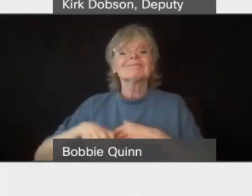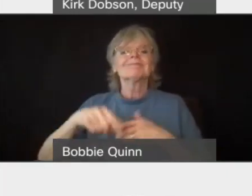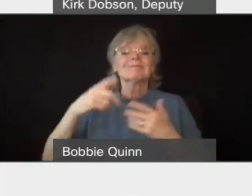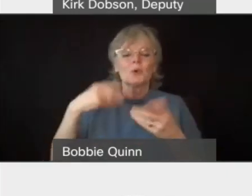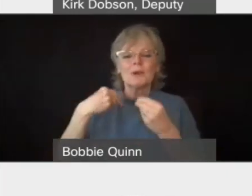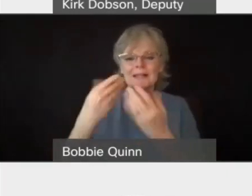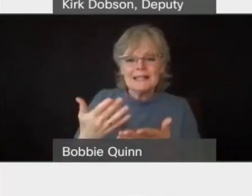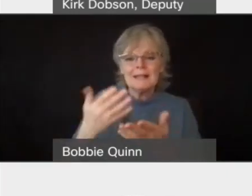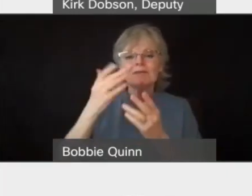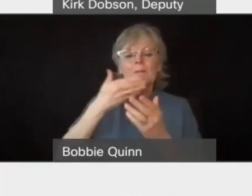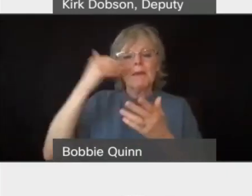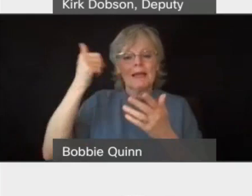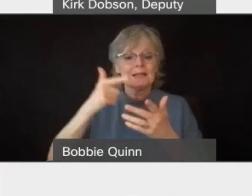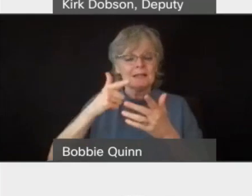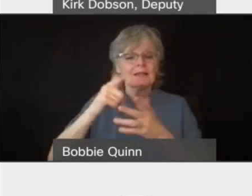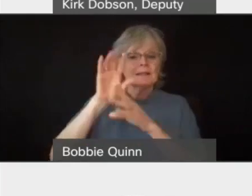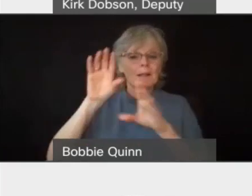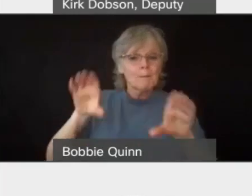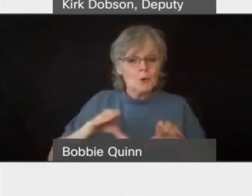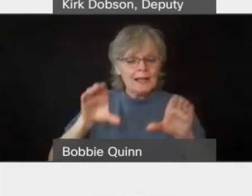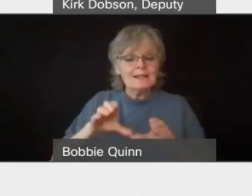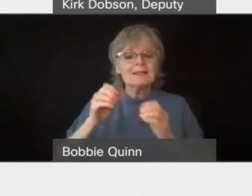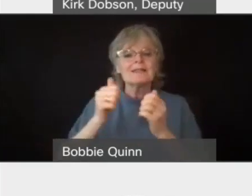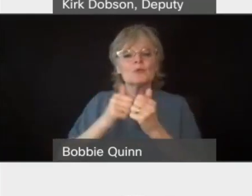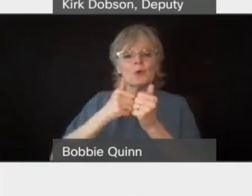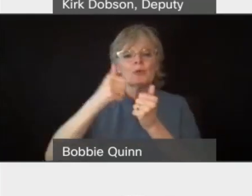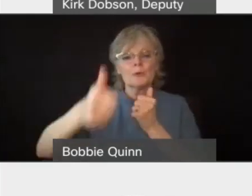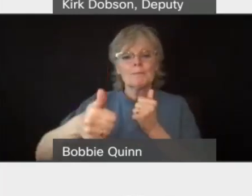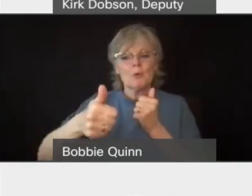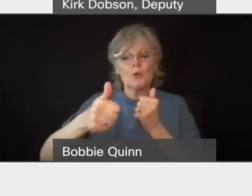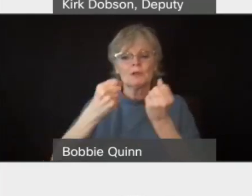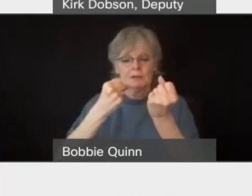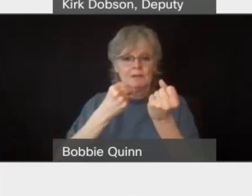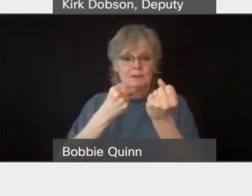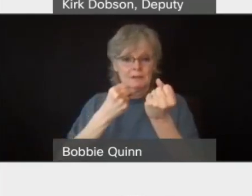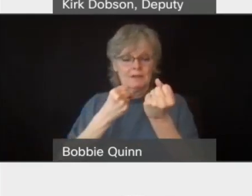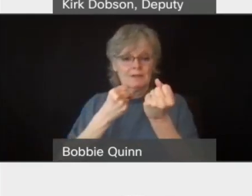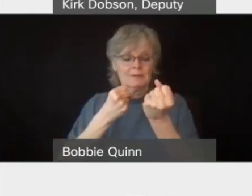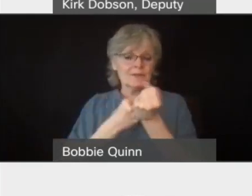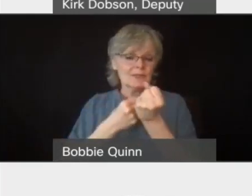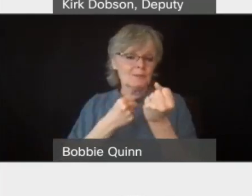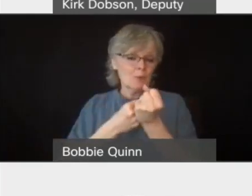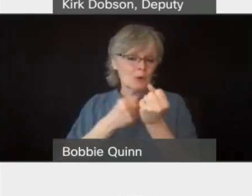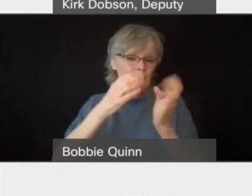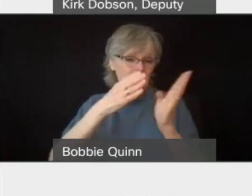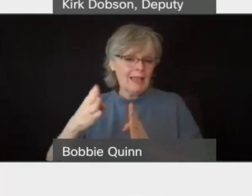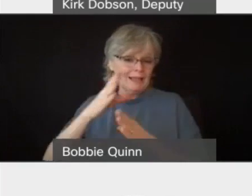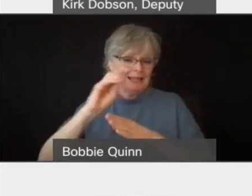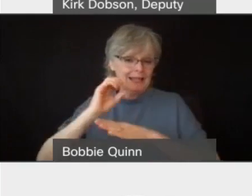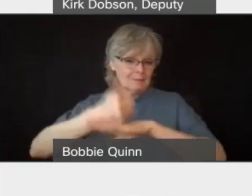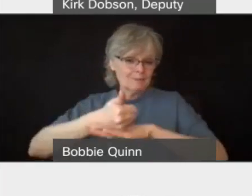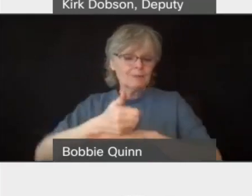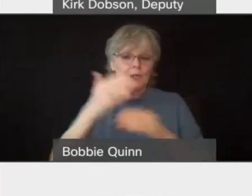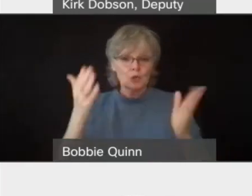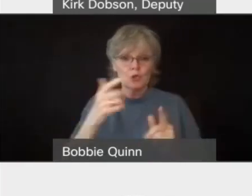with some best practices around remote supports planning and implementation. So I've really encouraged people to